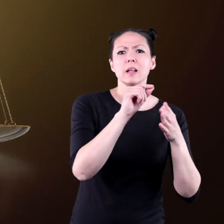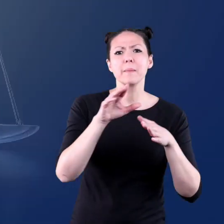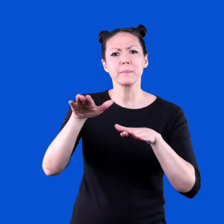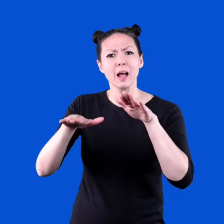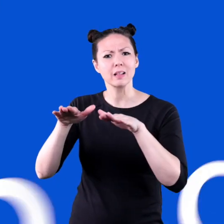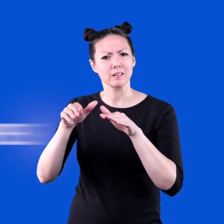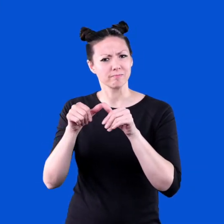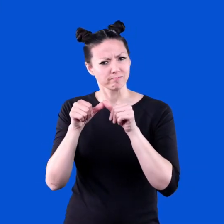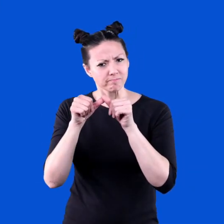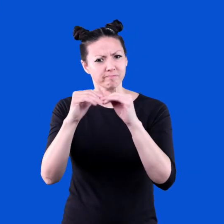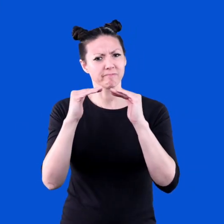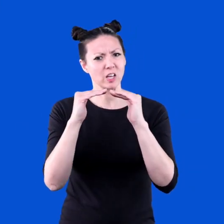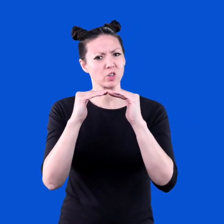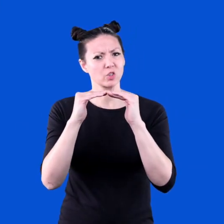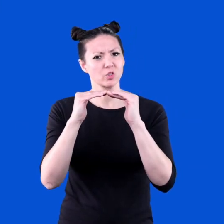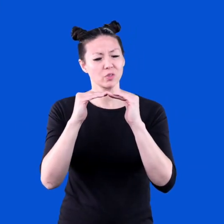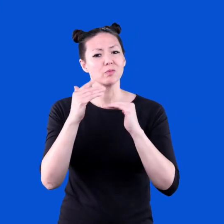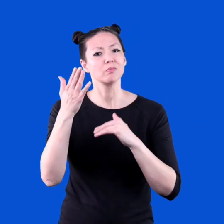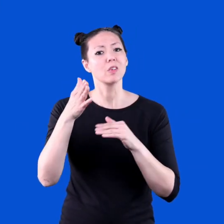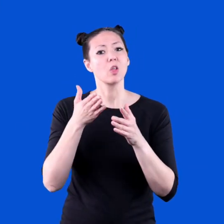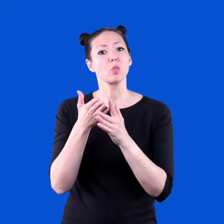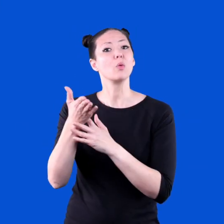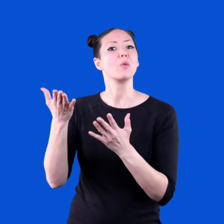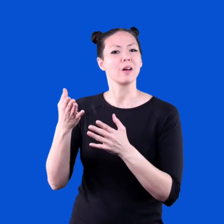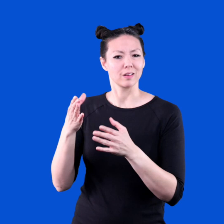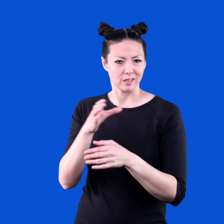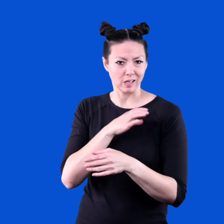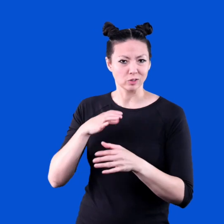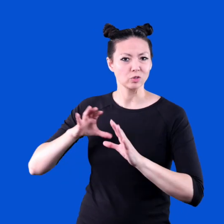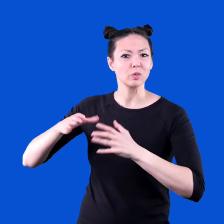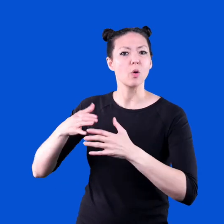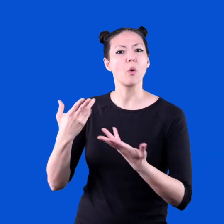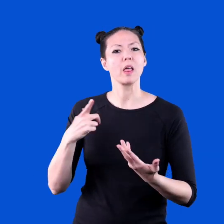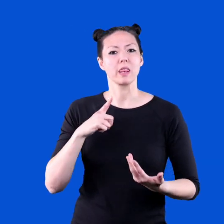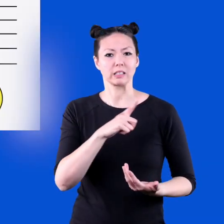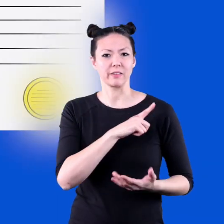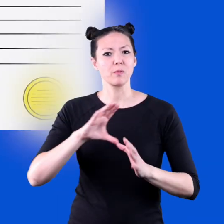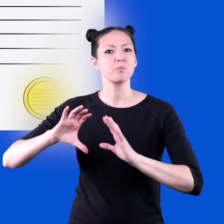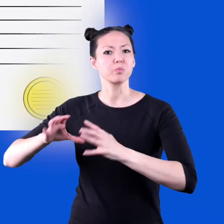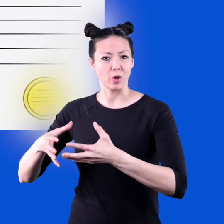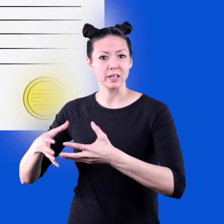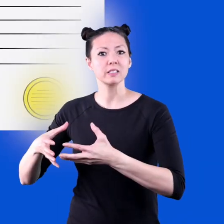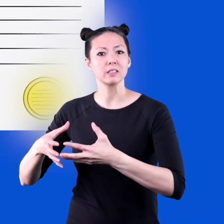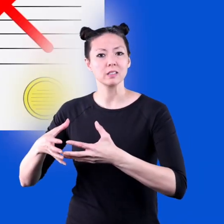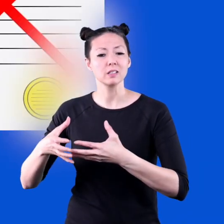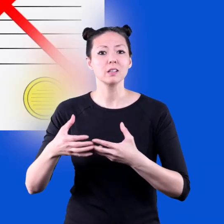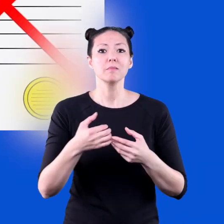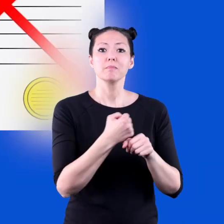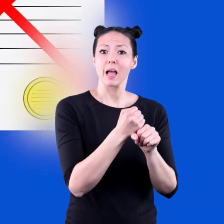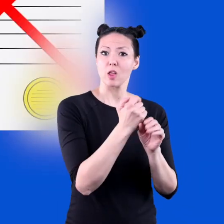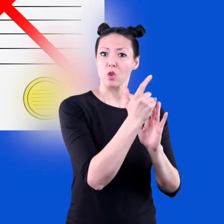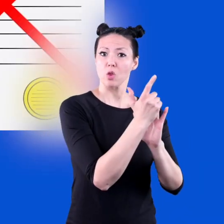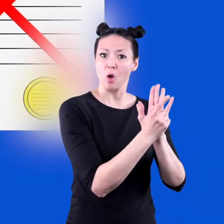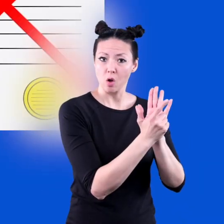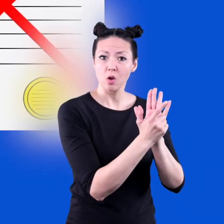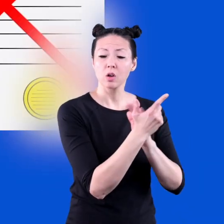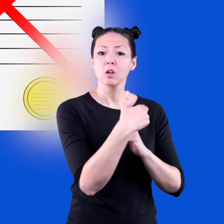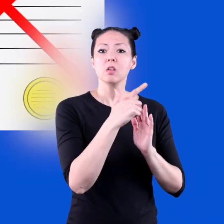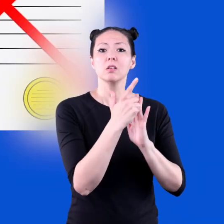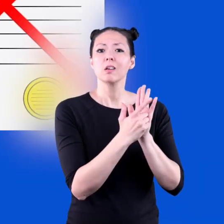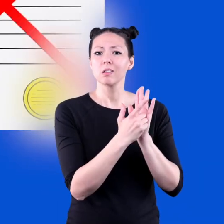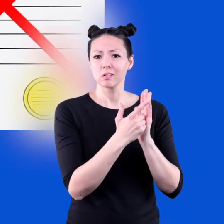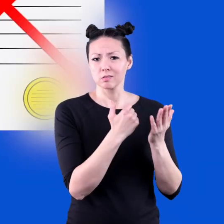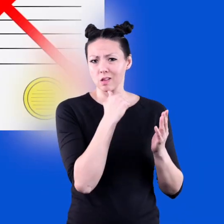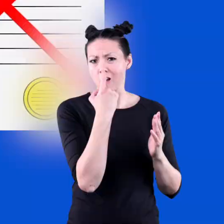fair? Well, even though Congress or the legislative branch makes the laws, those laws don't automatically